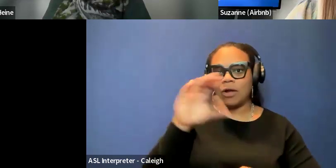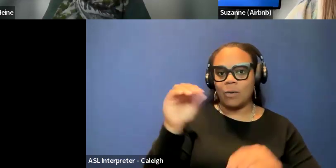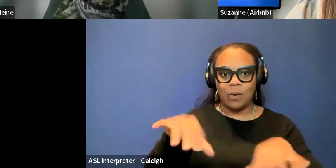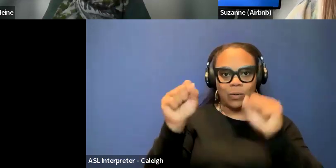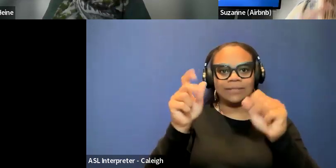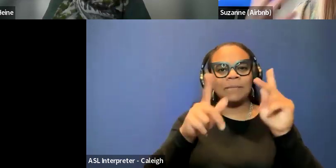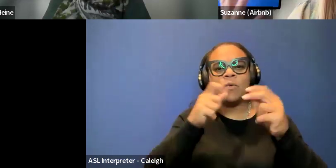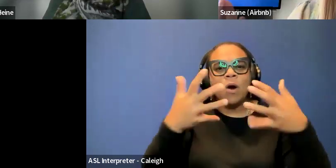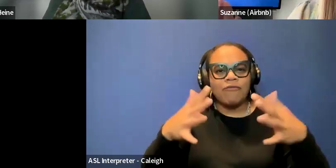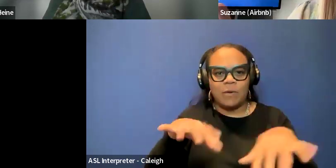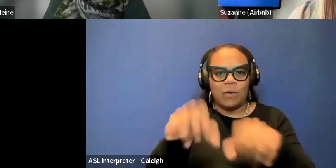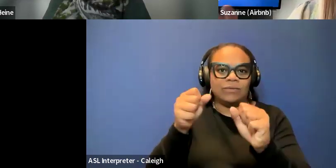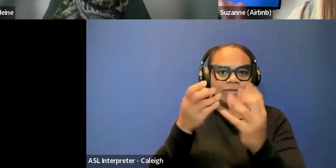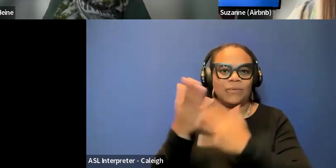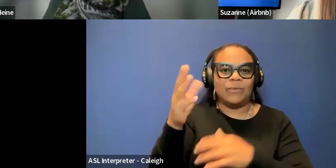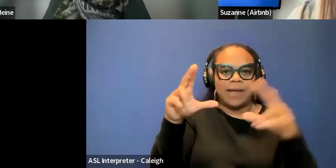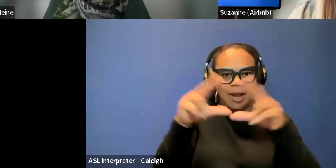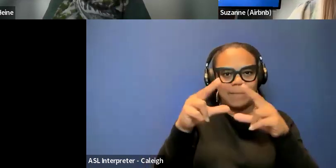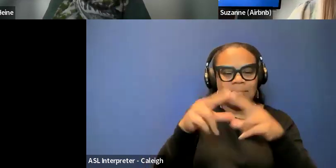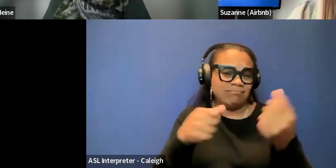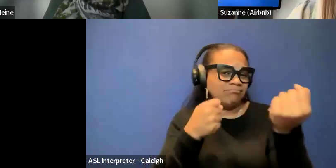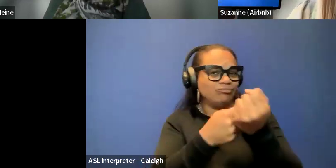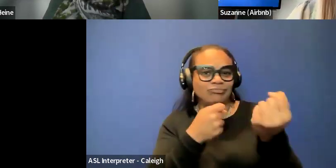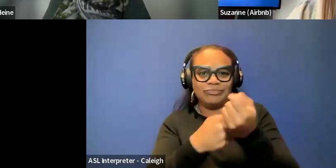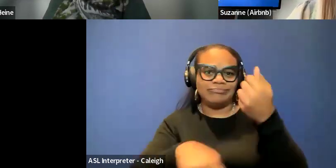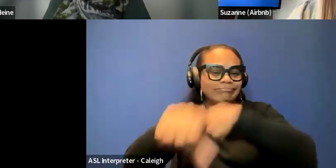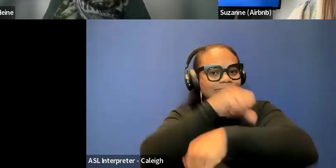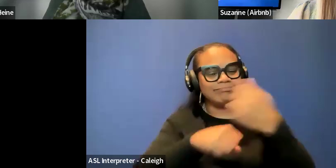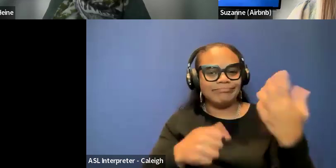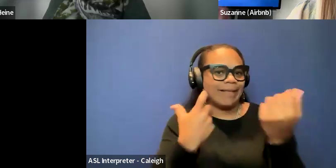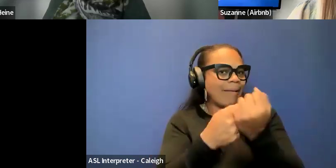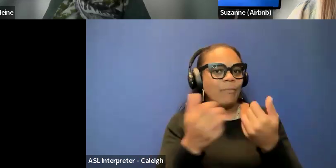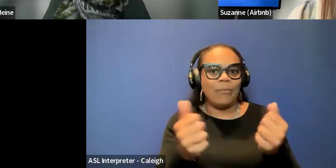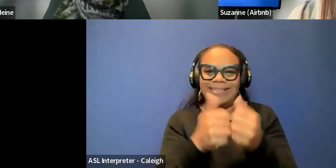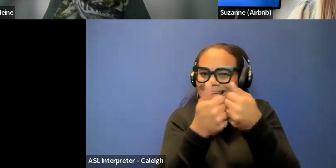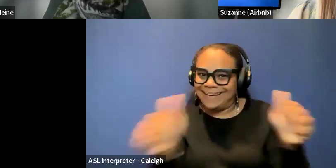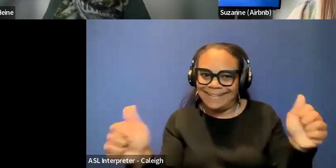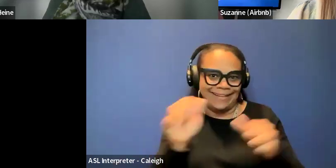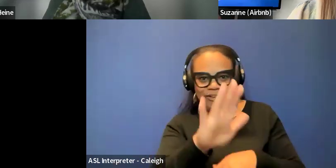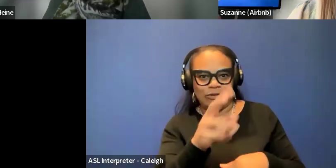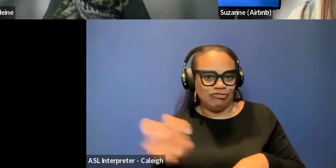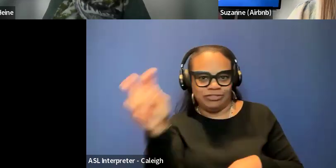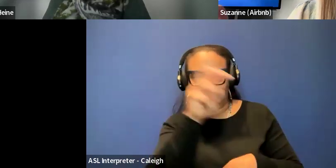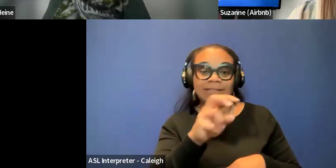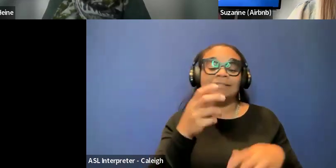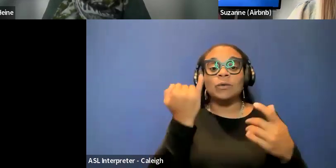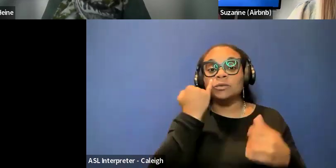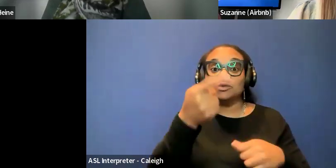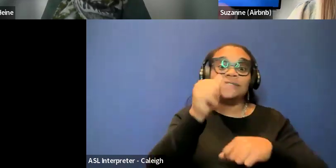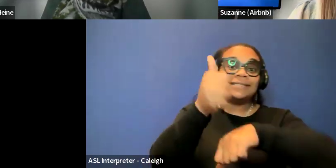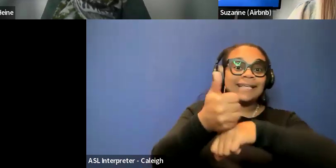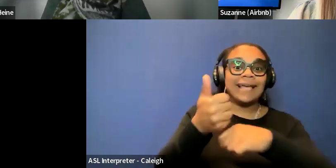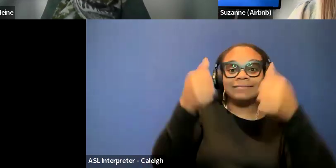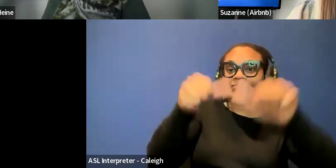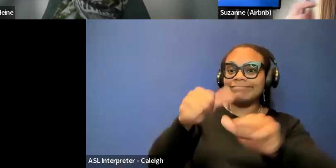on Airbnb, who can support you with pretty much anything in your hosting journey. So once you've set up your listing and you've started hosting, you can have